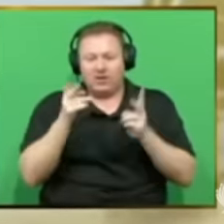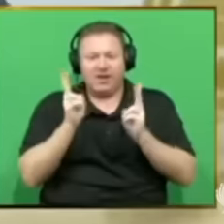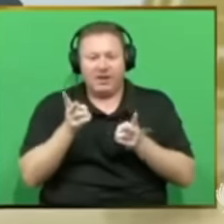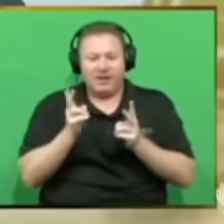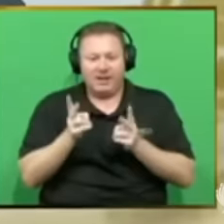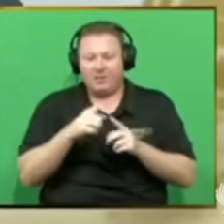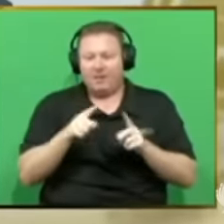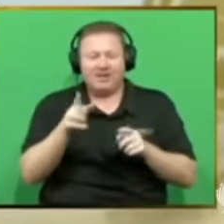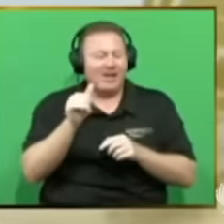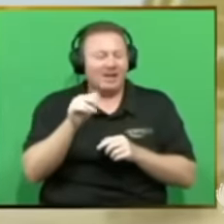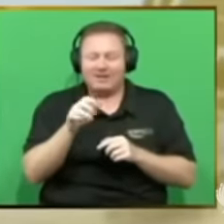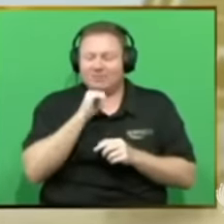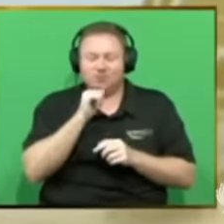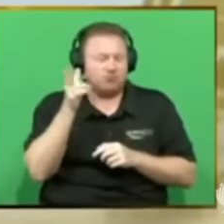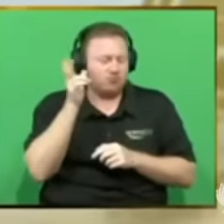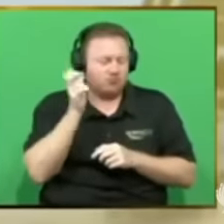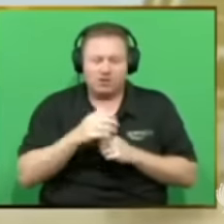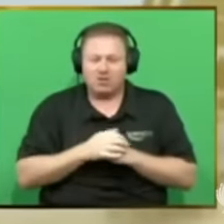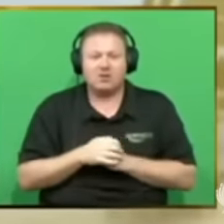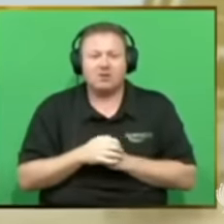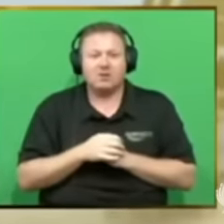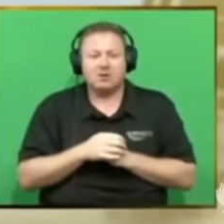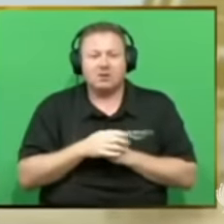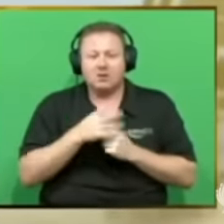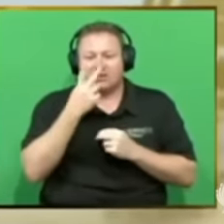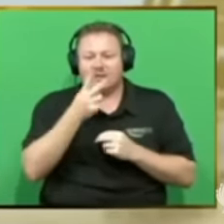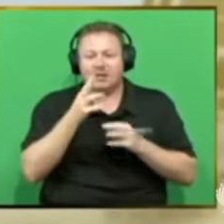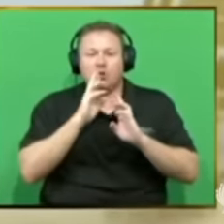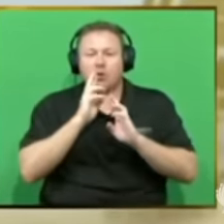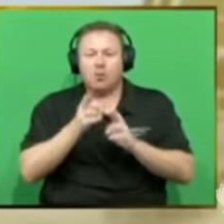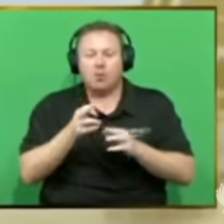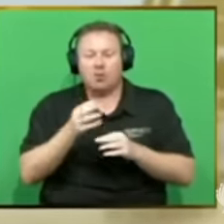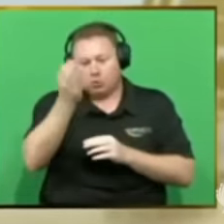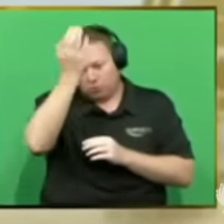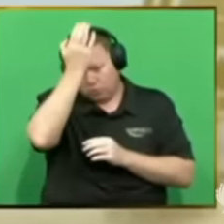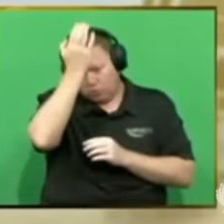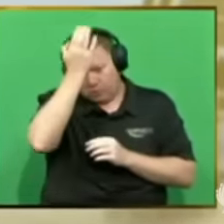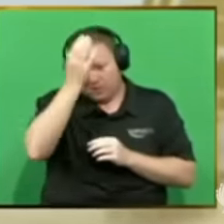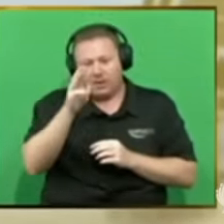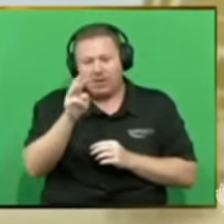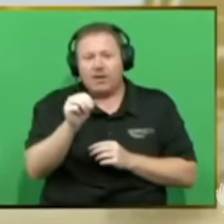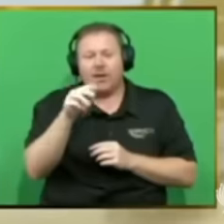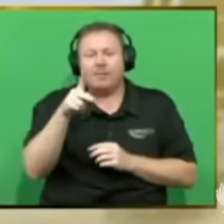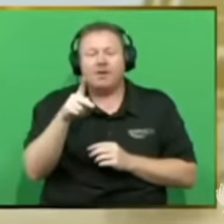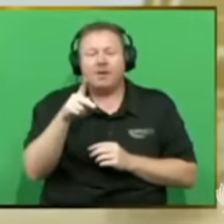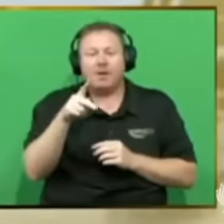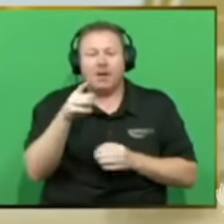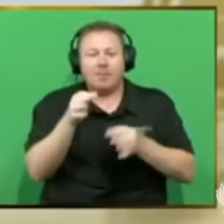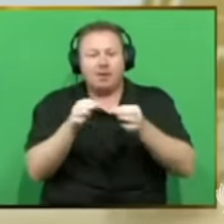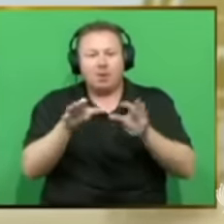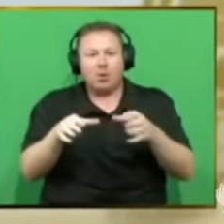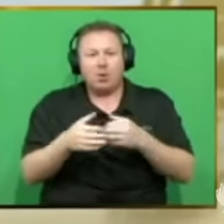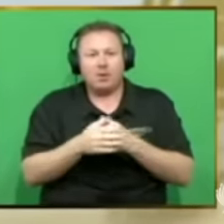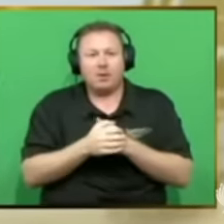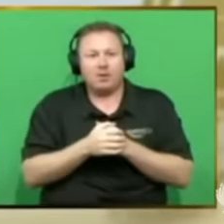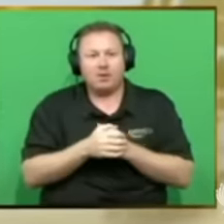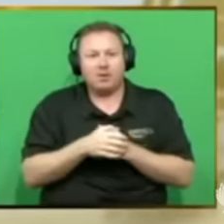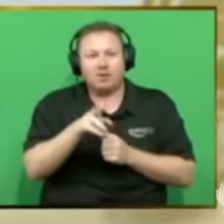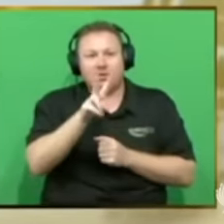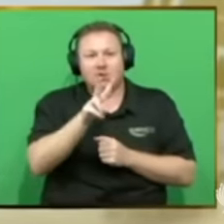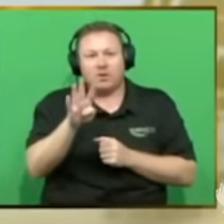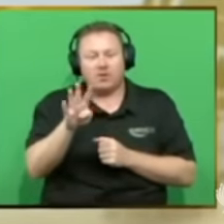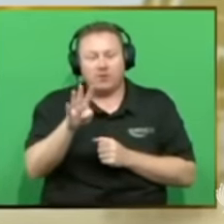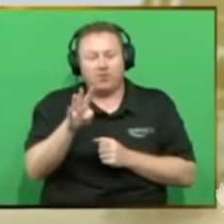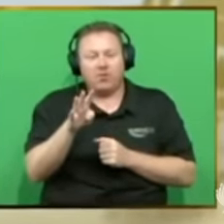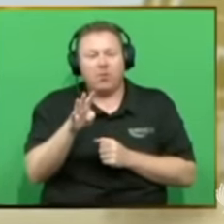properly. I'm sure we've all seen the reports that Jacob Zuma's new MK party is already polling at